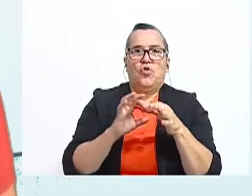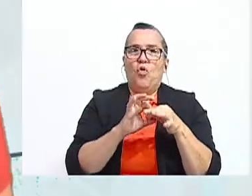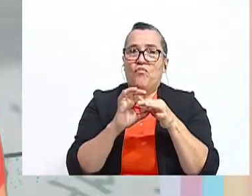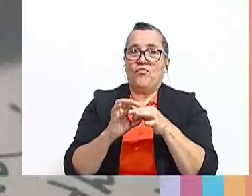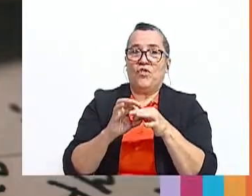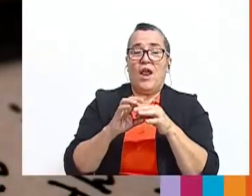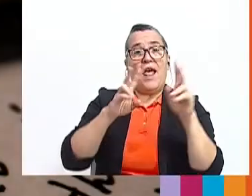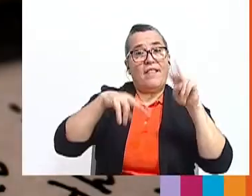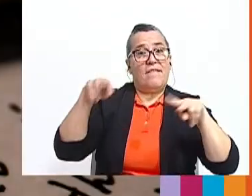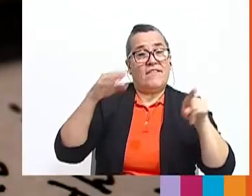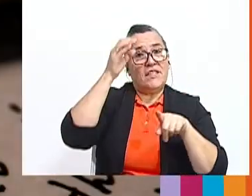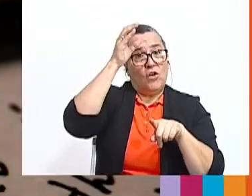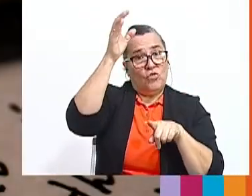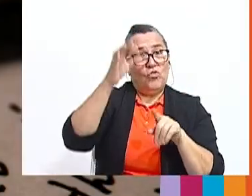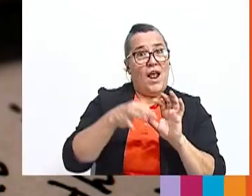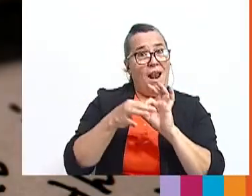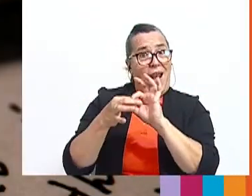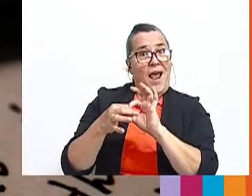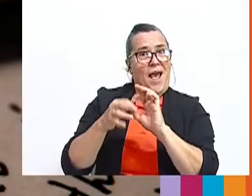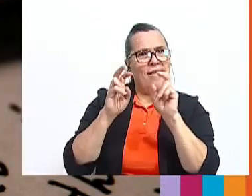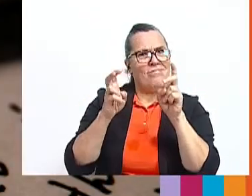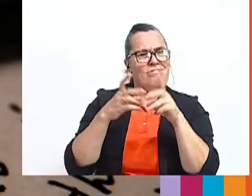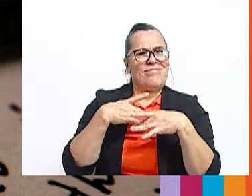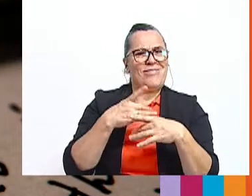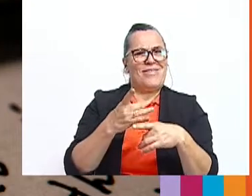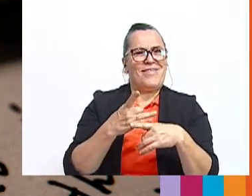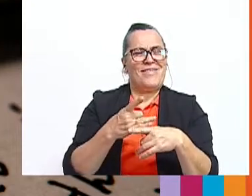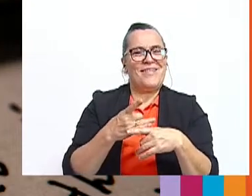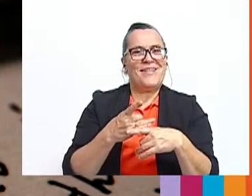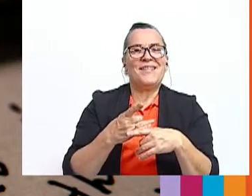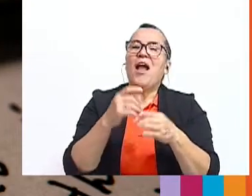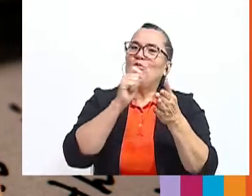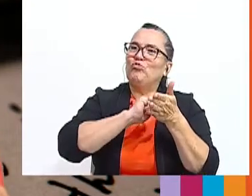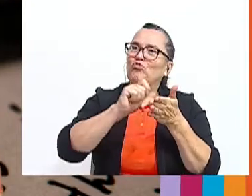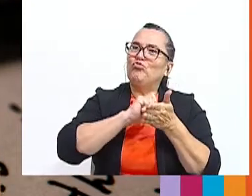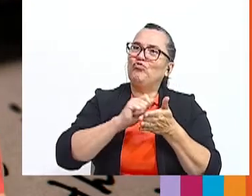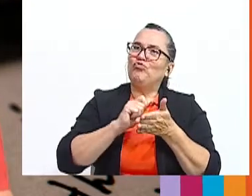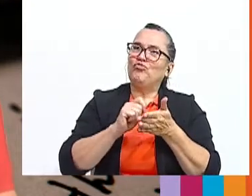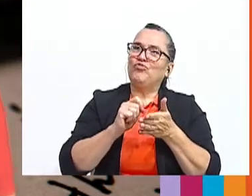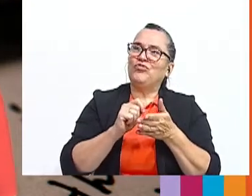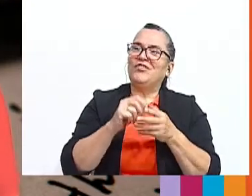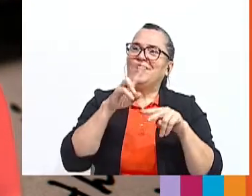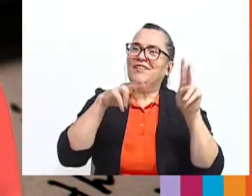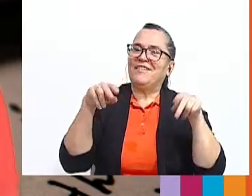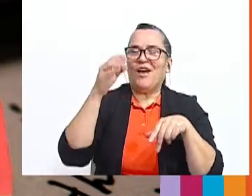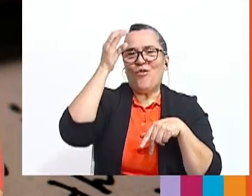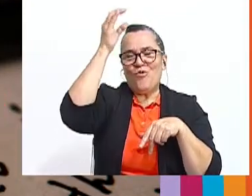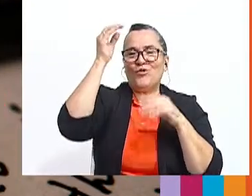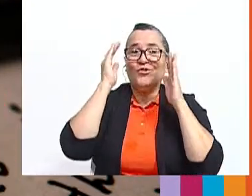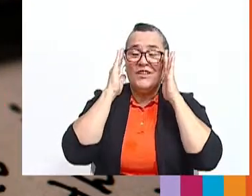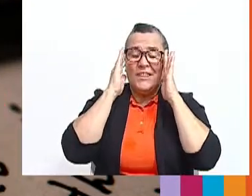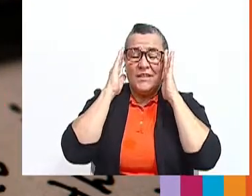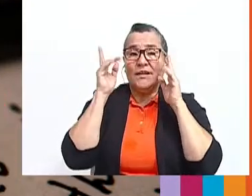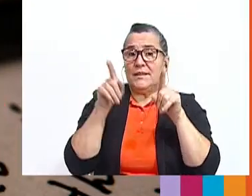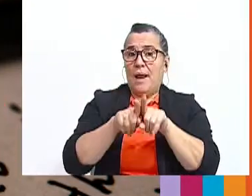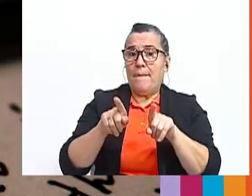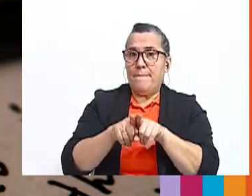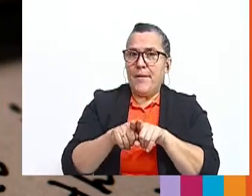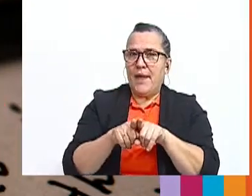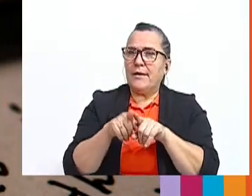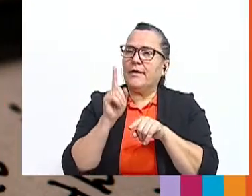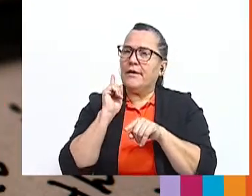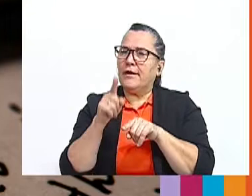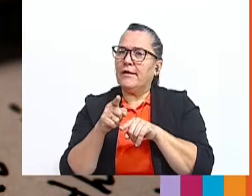cultural diversity. Interesting, right? We're going to write about cultural diversity, and we're going to include